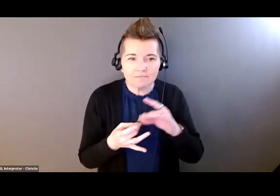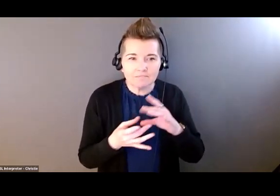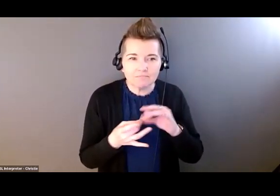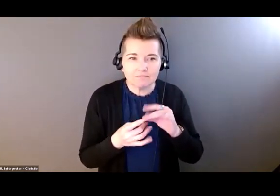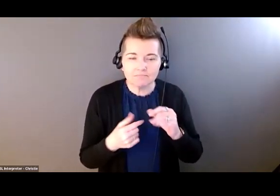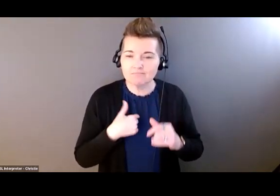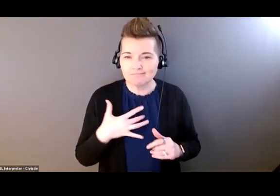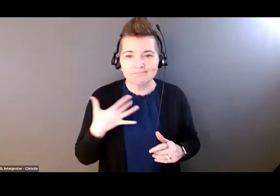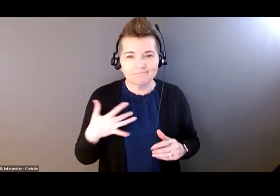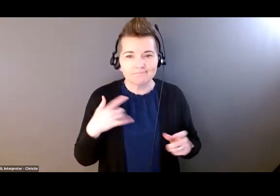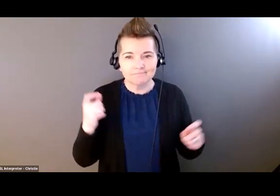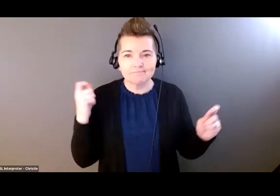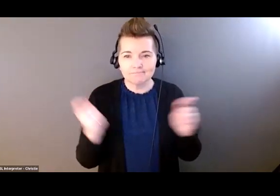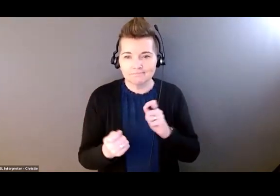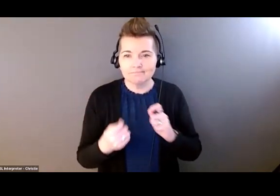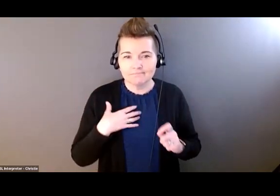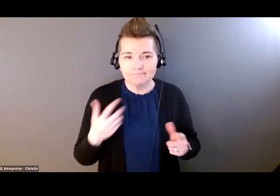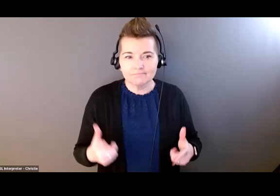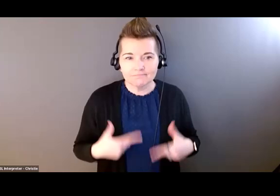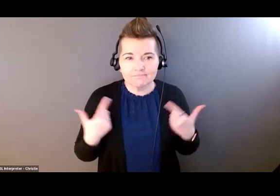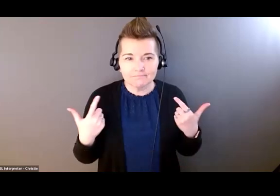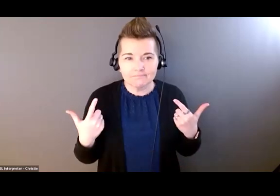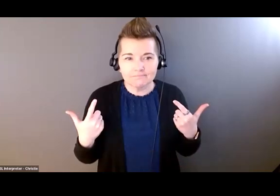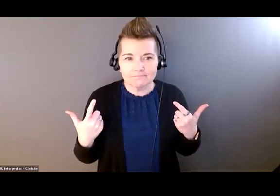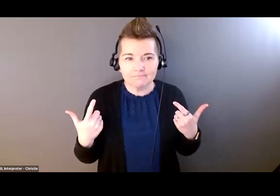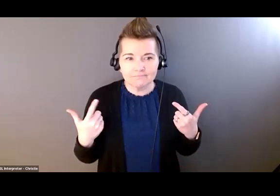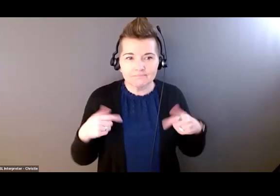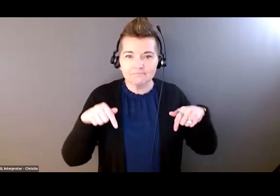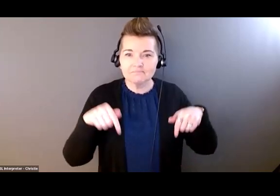This place has been a life changer for me.